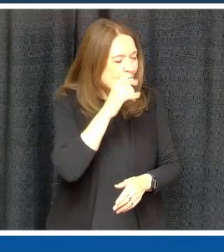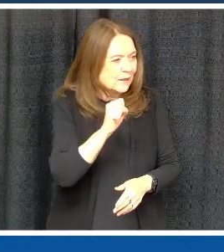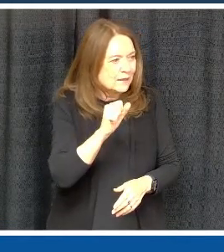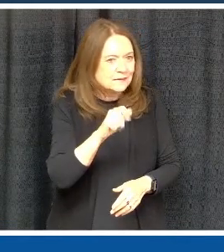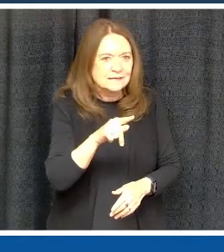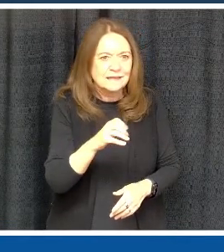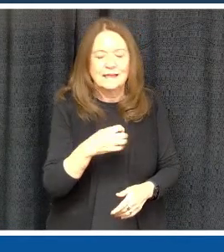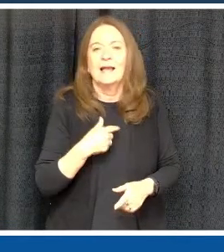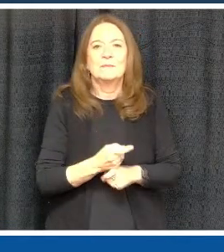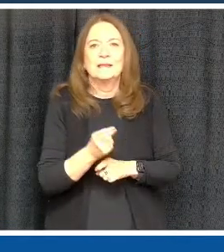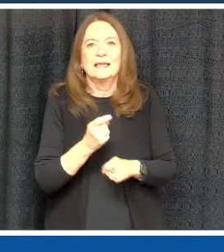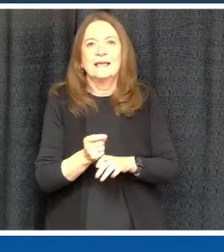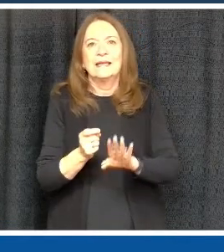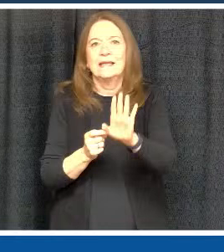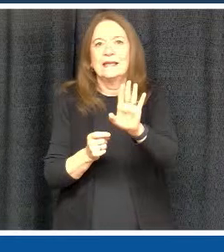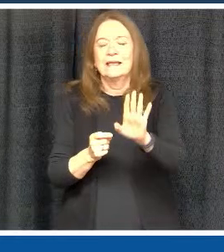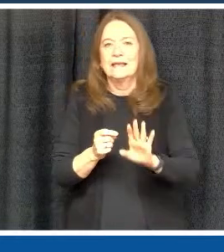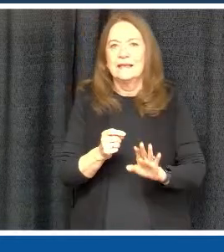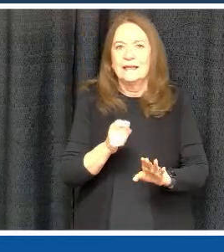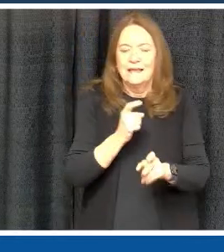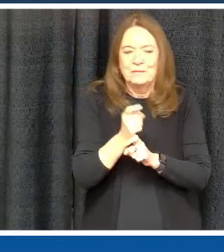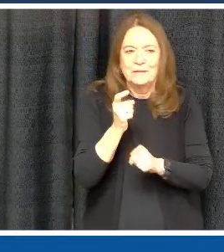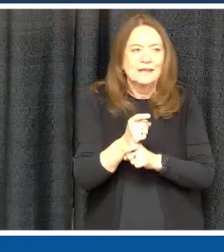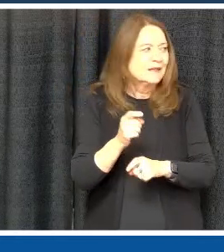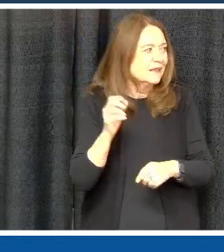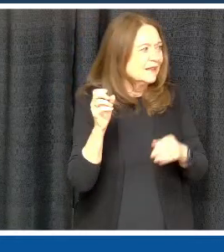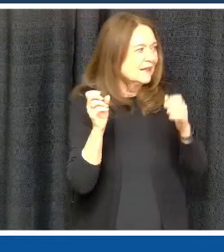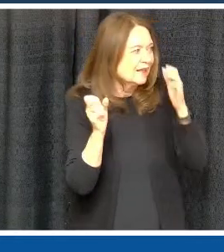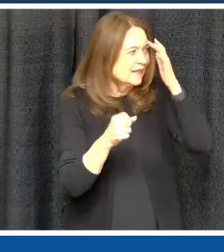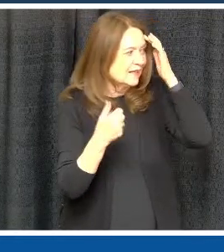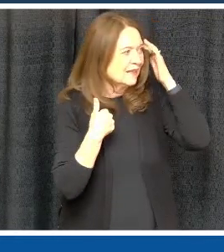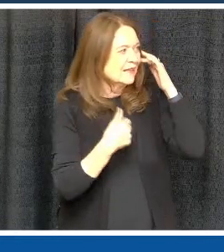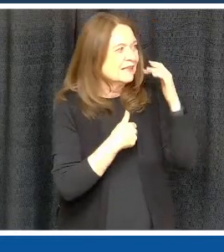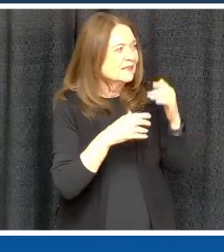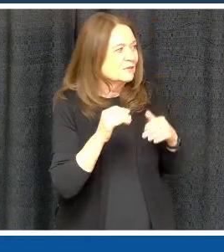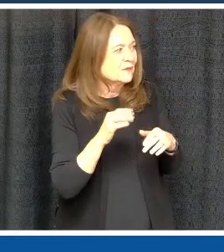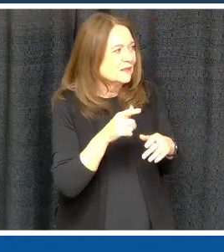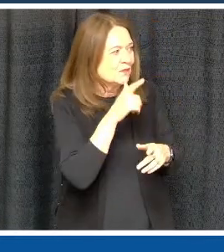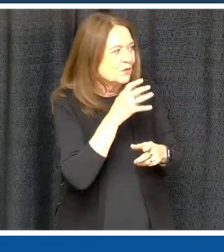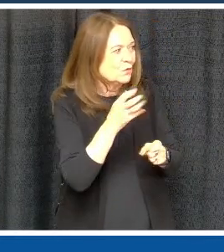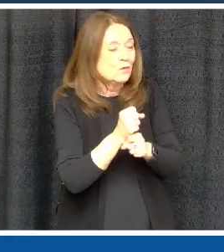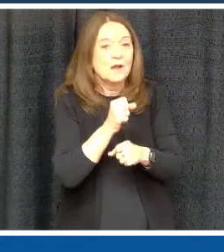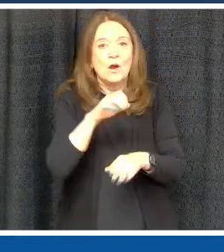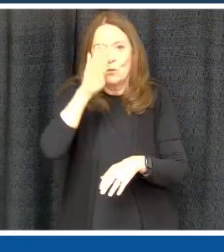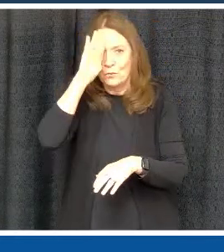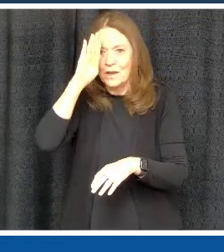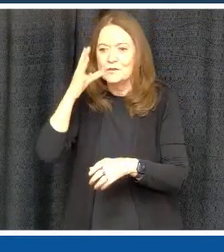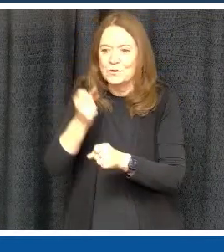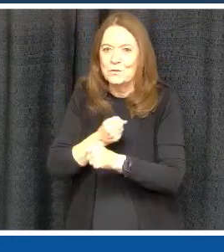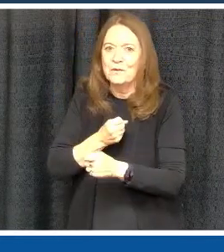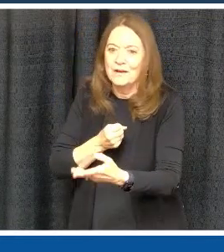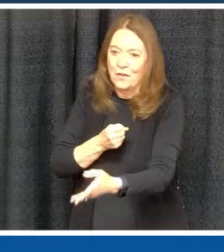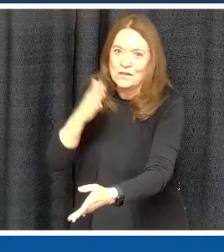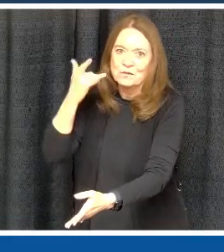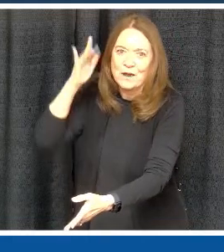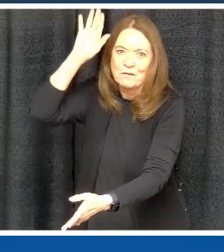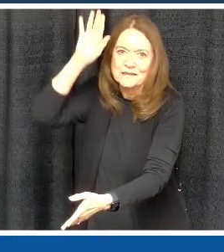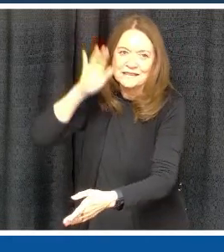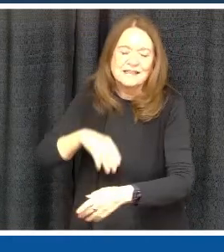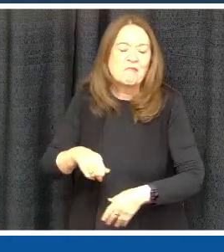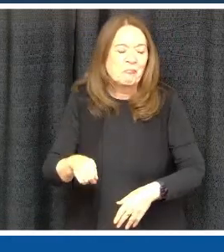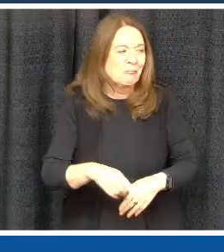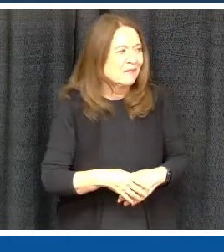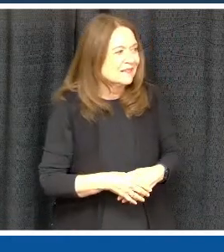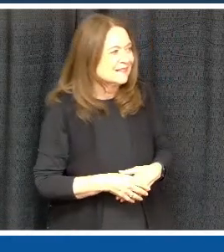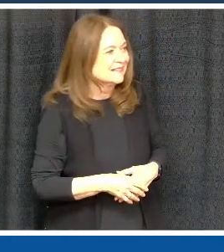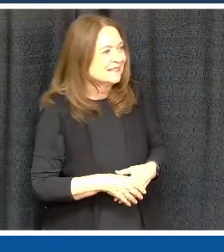I'm getting 0. Yes, we did. Fire rescue win? Okay, that's why he raised his hand. Councilperson Streetman?